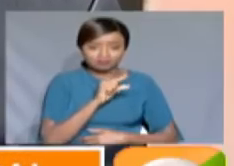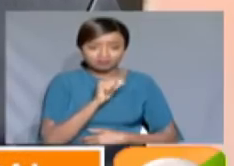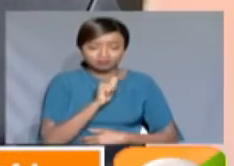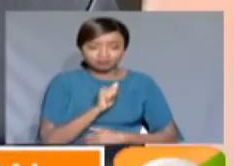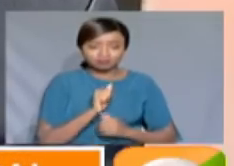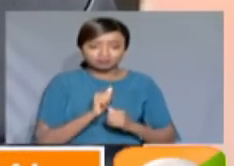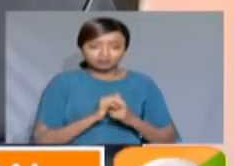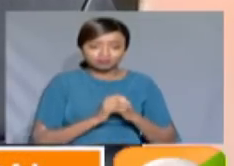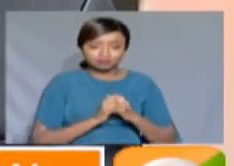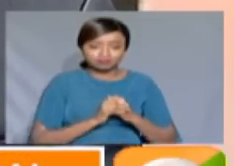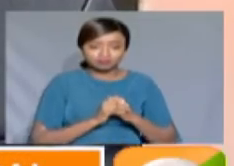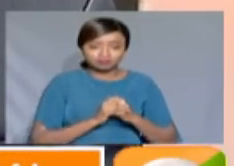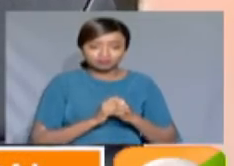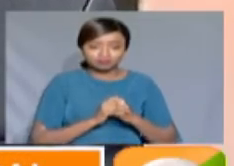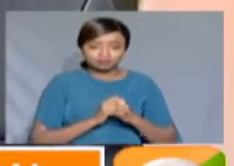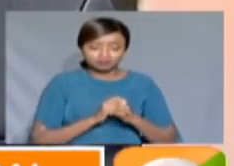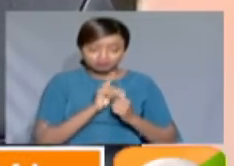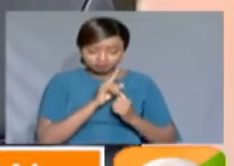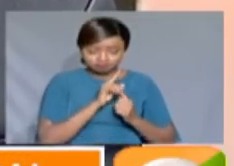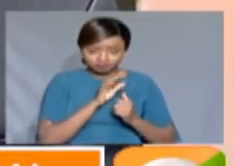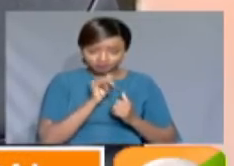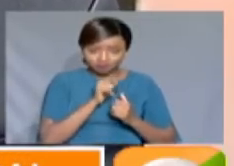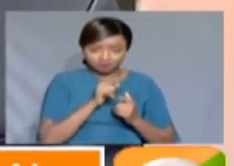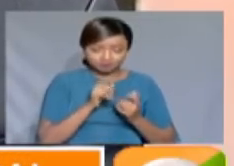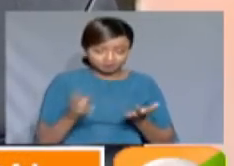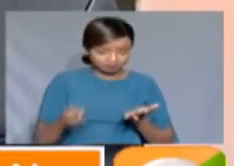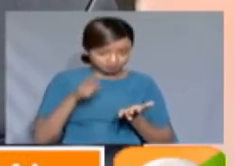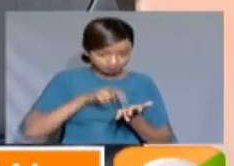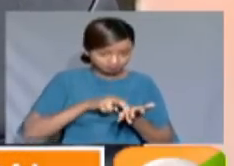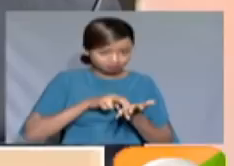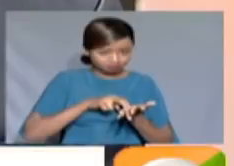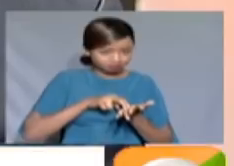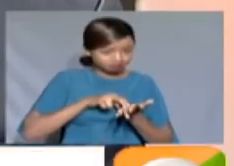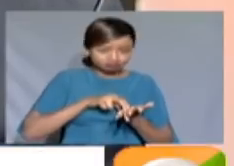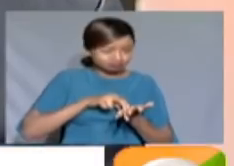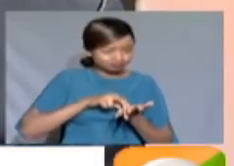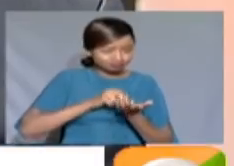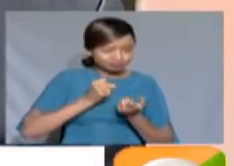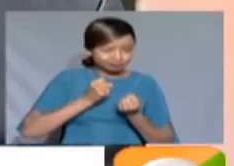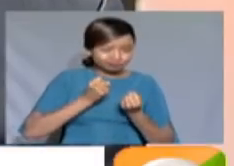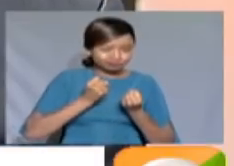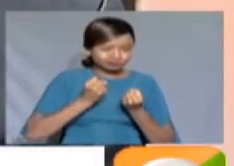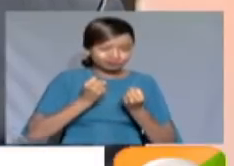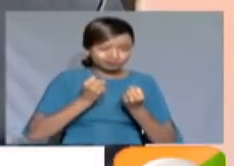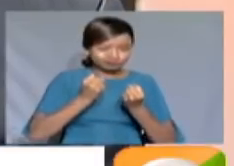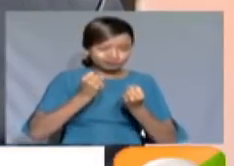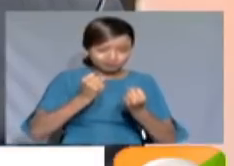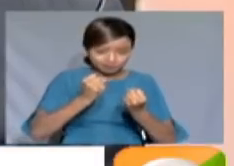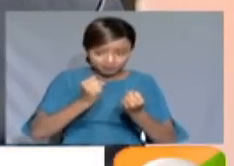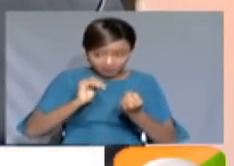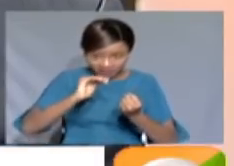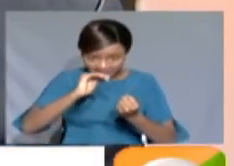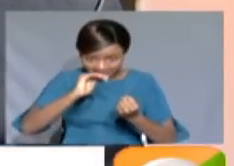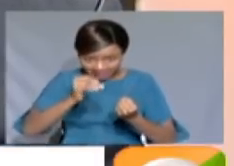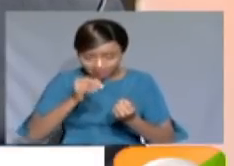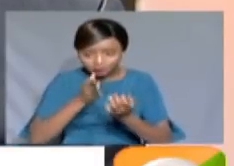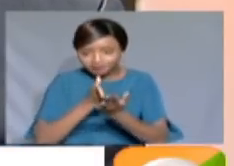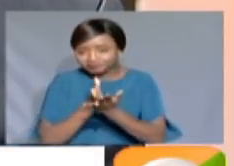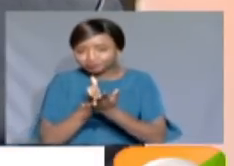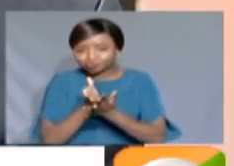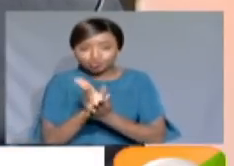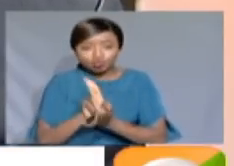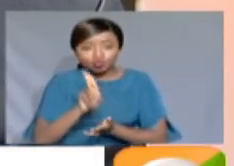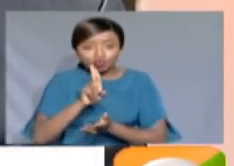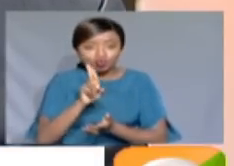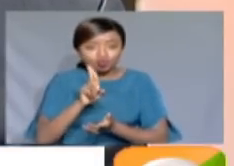first interchange will be at Mlolongo. Then it will go all the way through town, through Uhuru